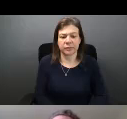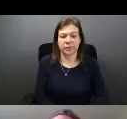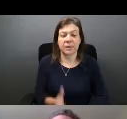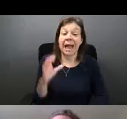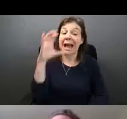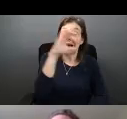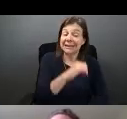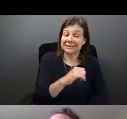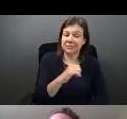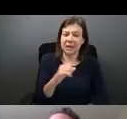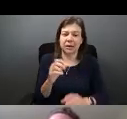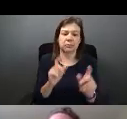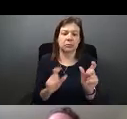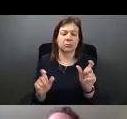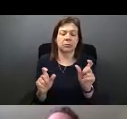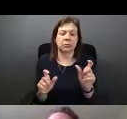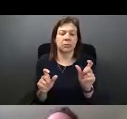Estimating participant numbers.